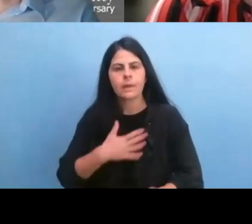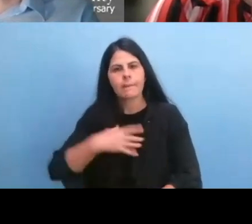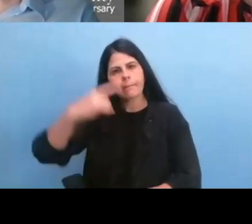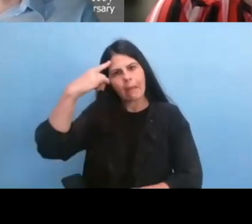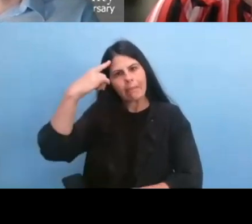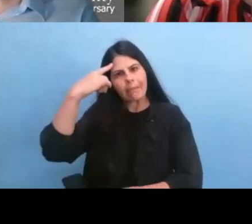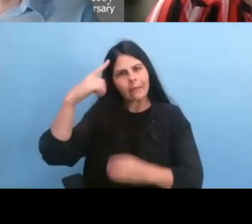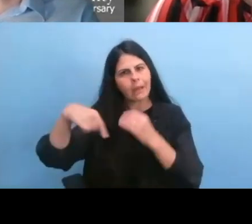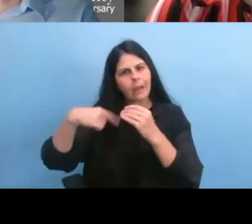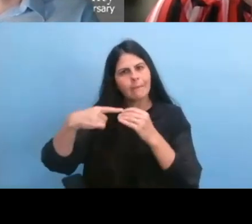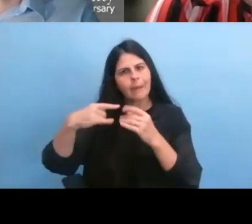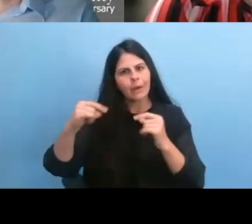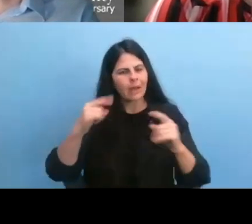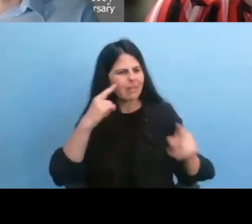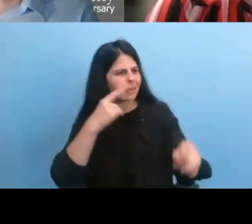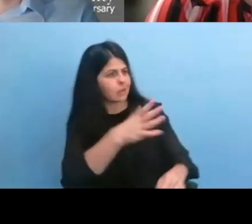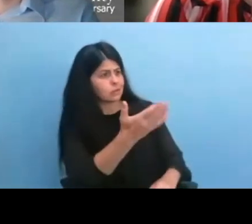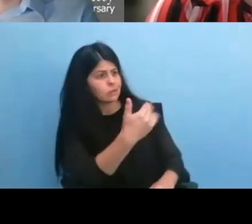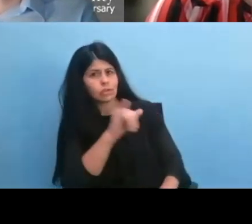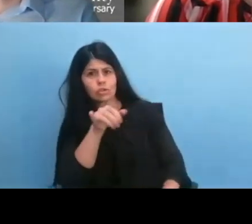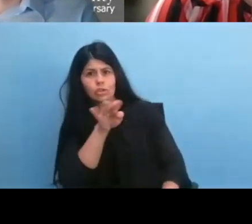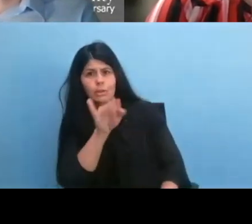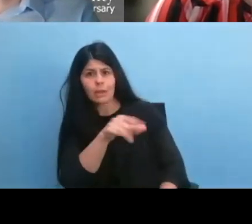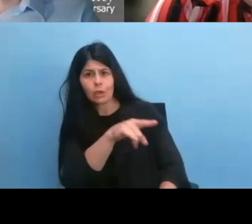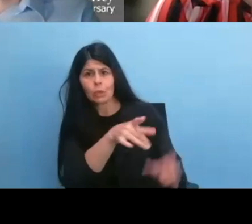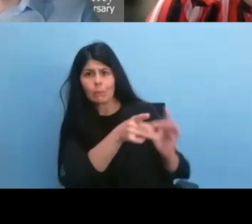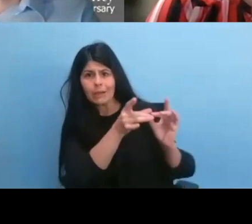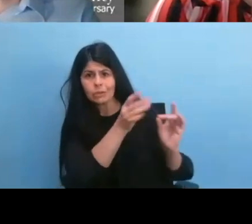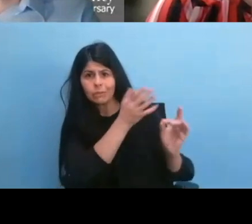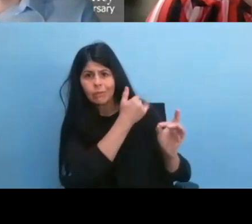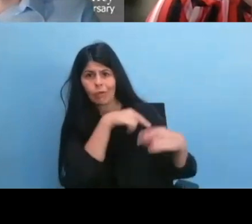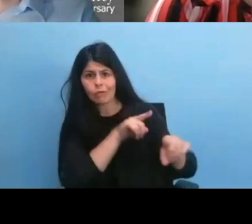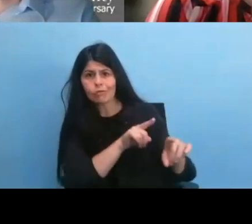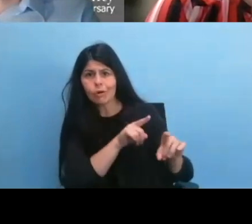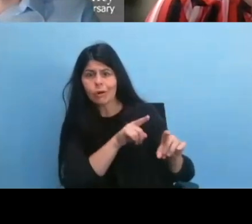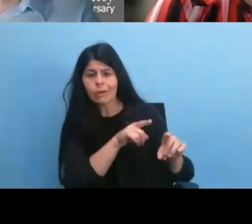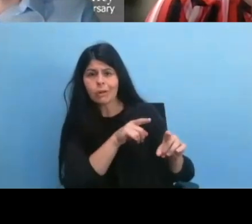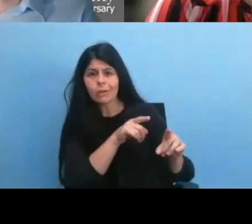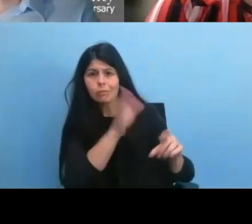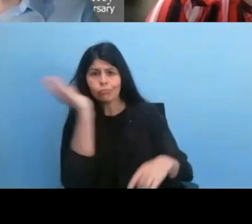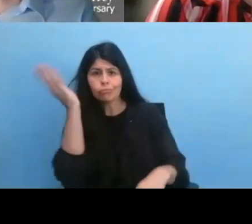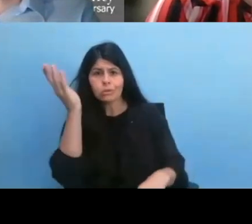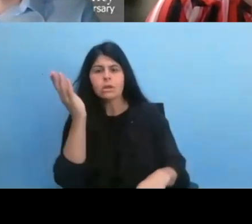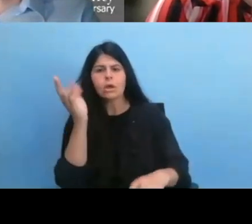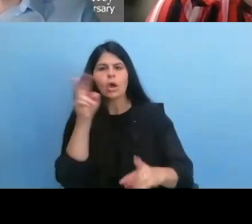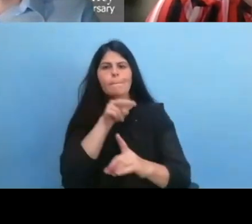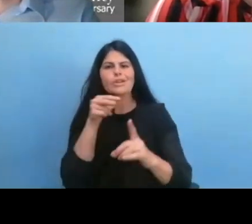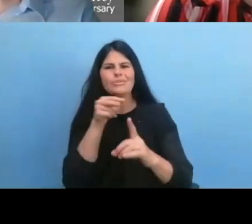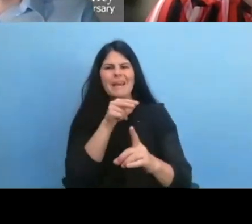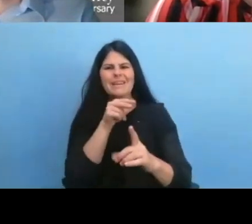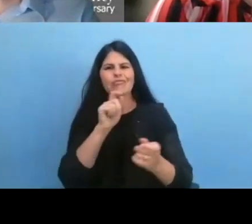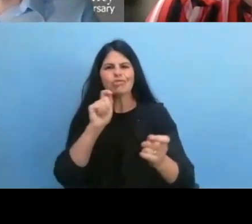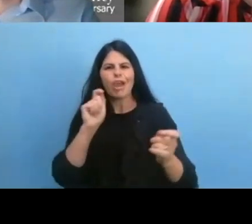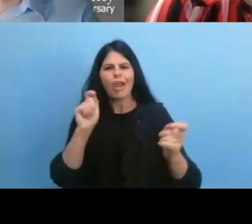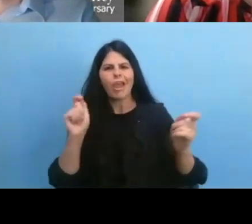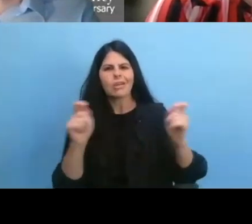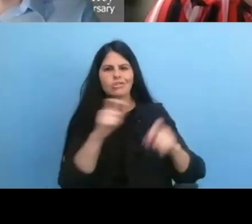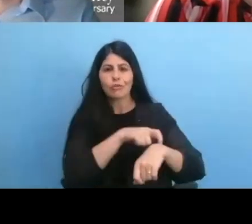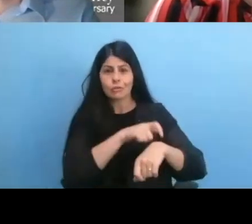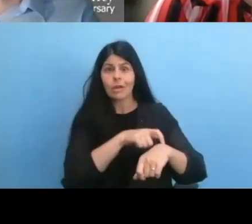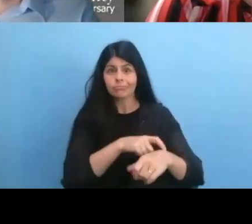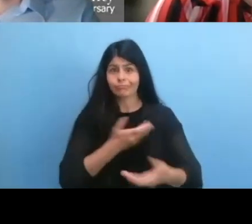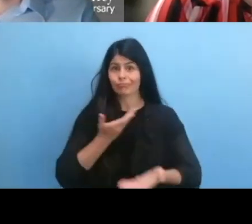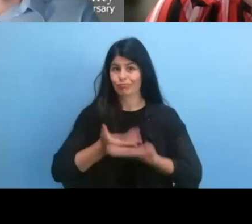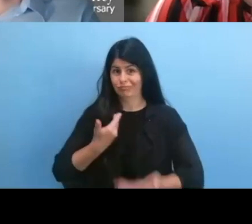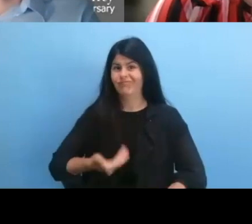think you mentioned this, Jimmy, in the presentation, that perspectives change over time, and so I can definitely attest to that. One thing